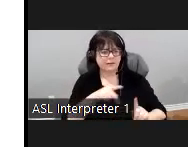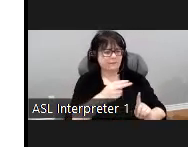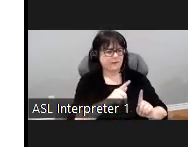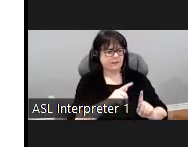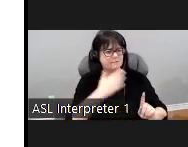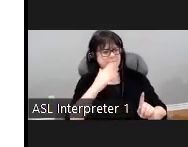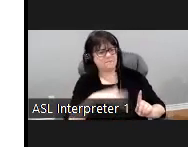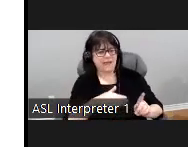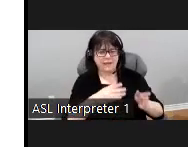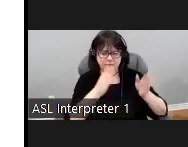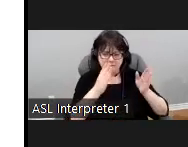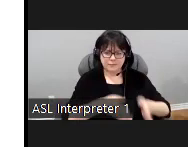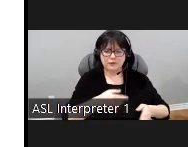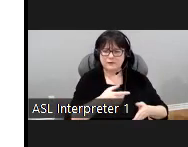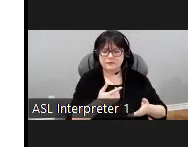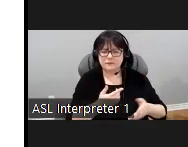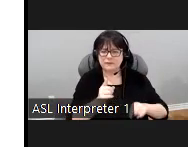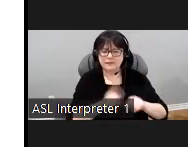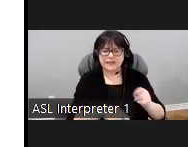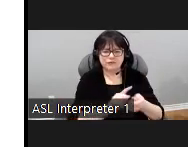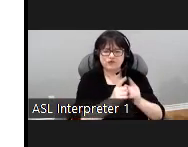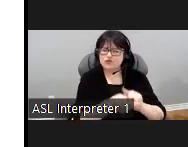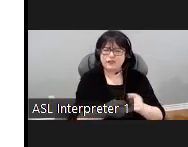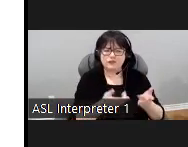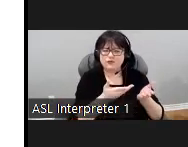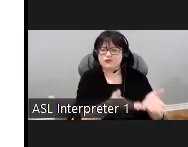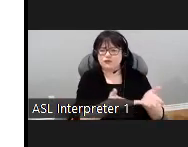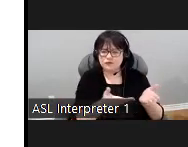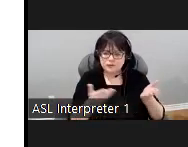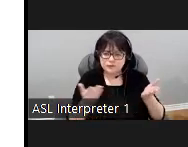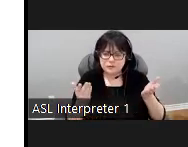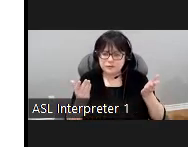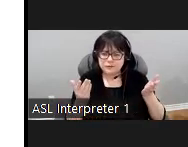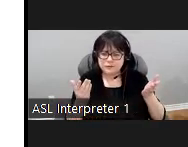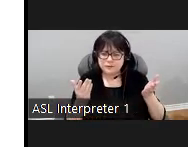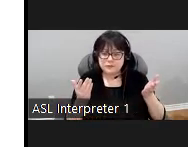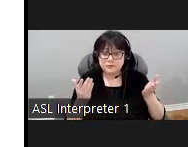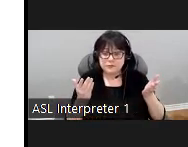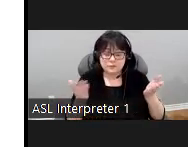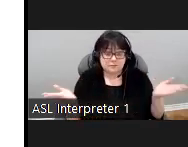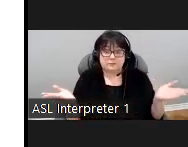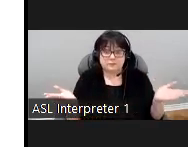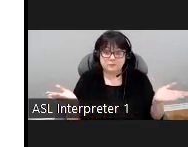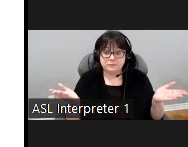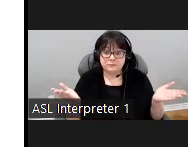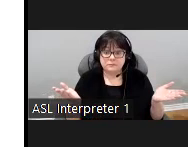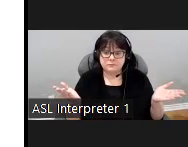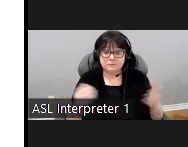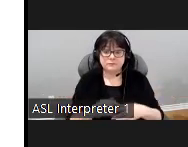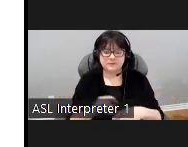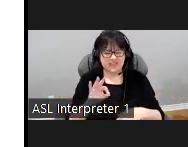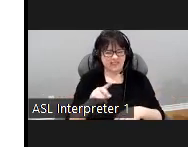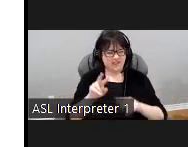person. You can't do anything with him. Once this happens, there's nothing that can be done. Like there's real problems